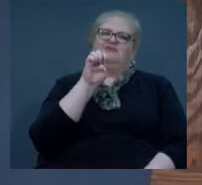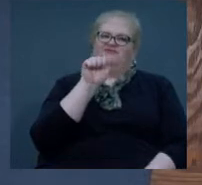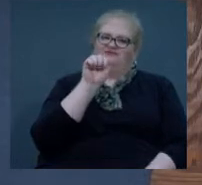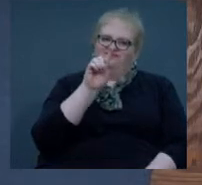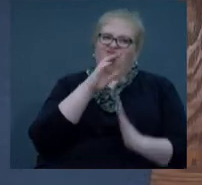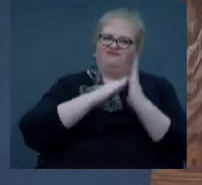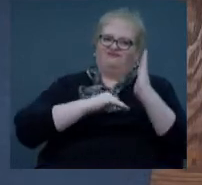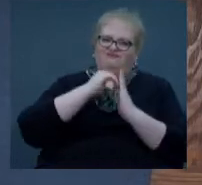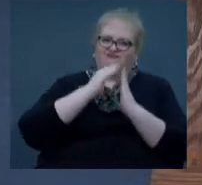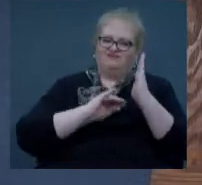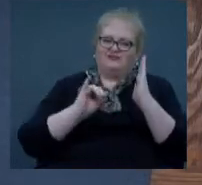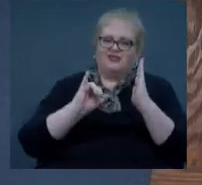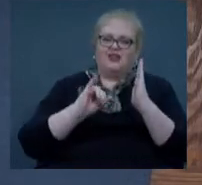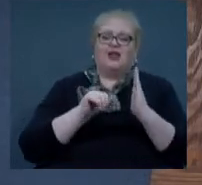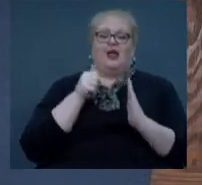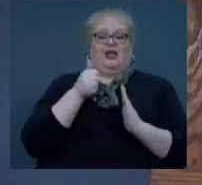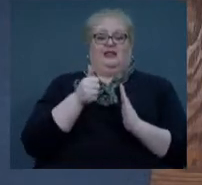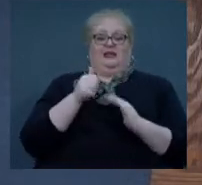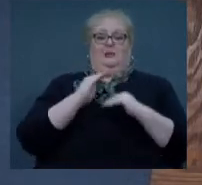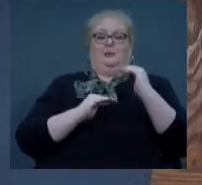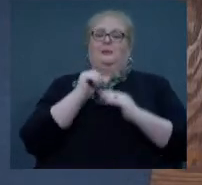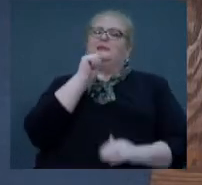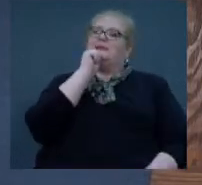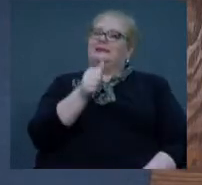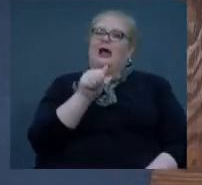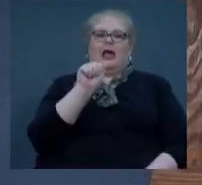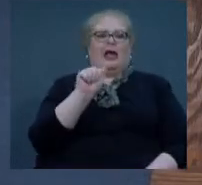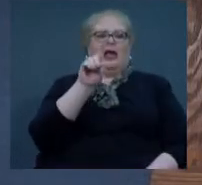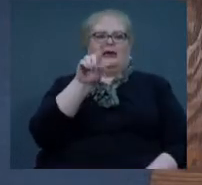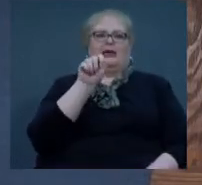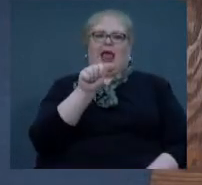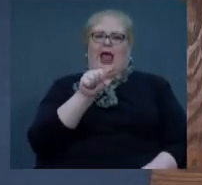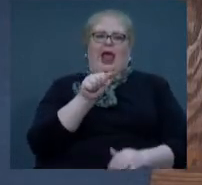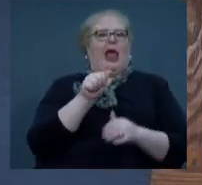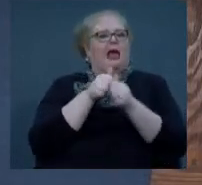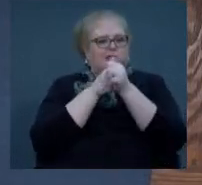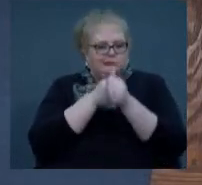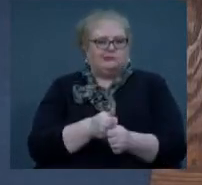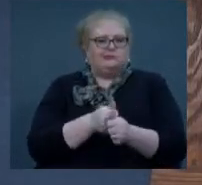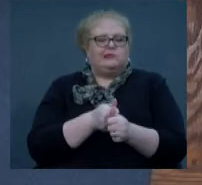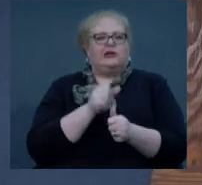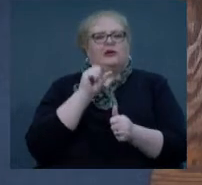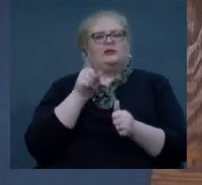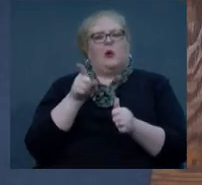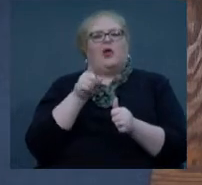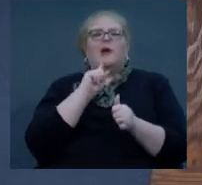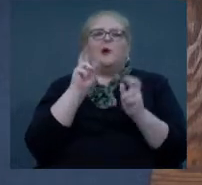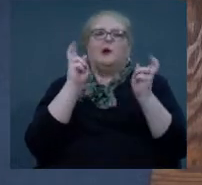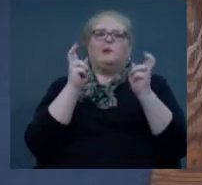the buildings were not ADA compliant. So they'd been kind of grandfathered in over time.